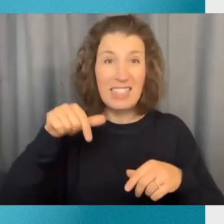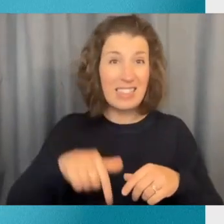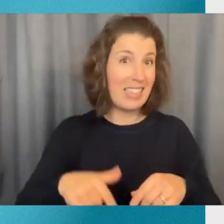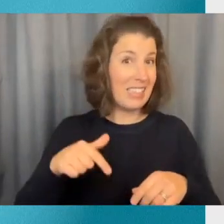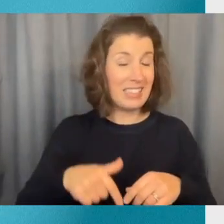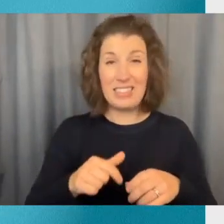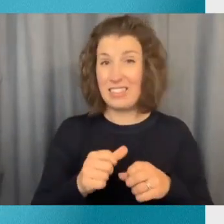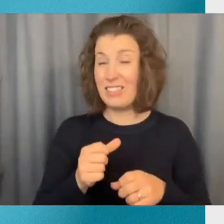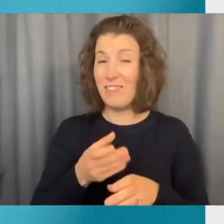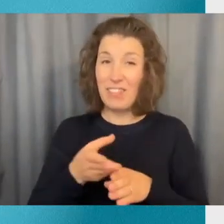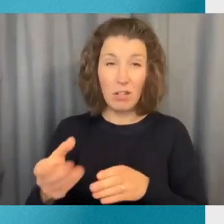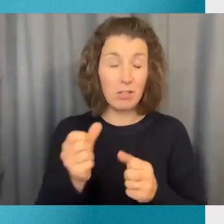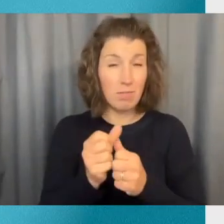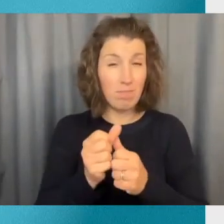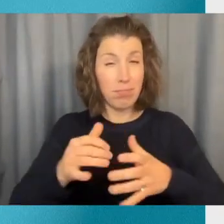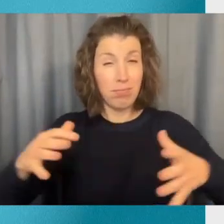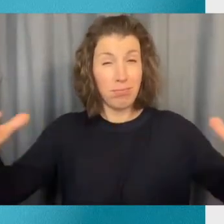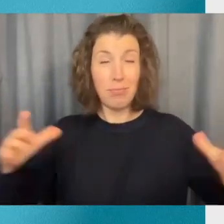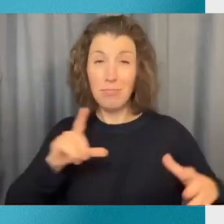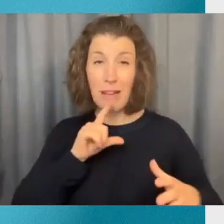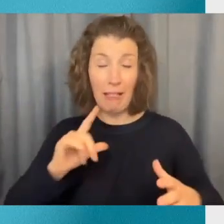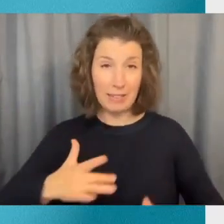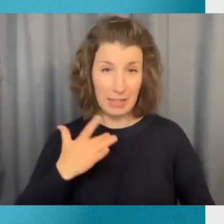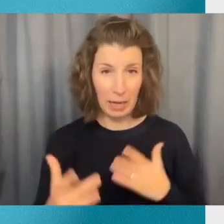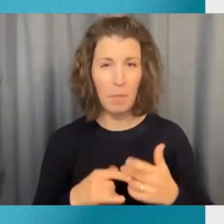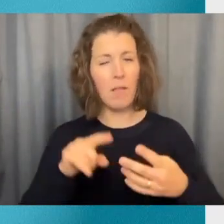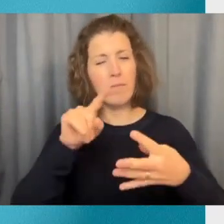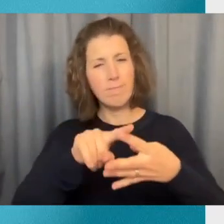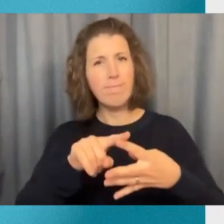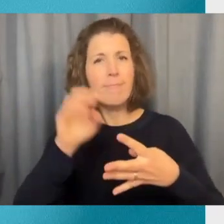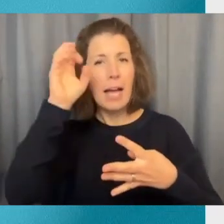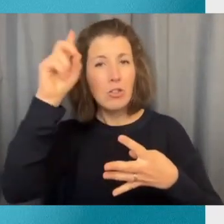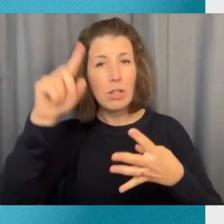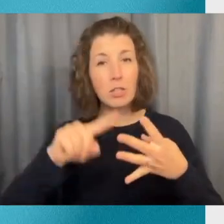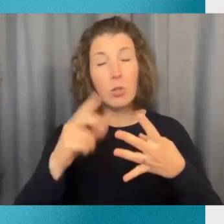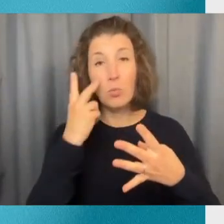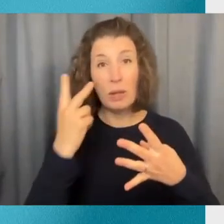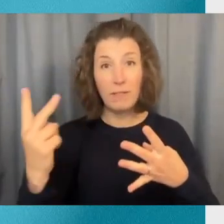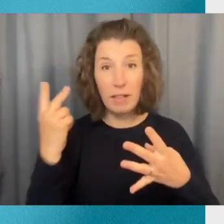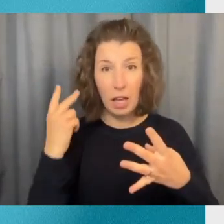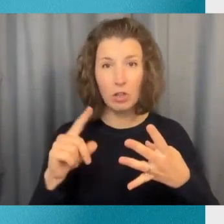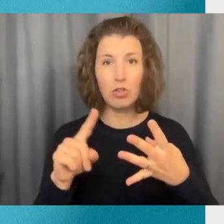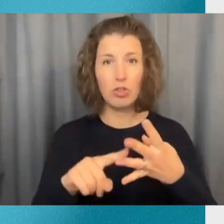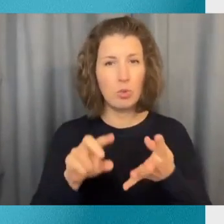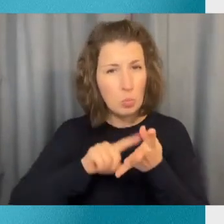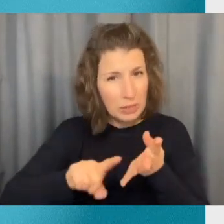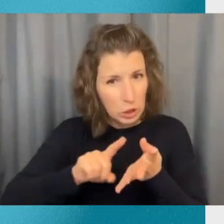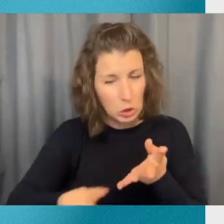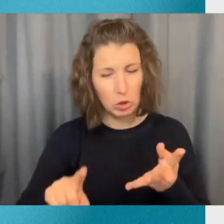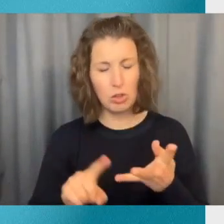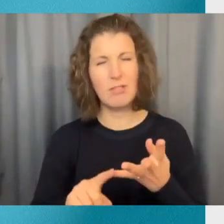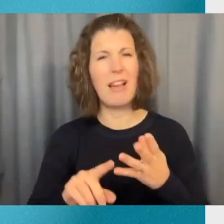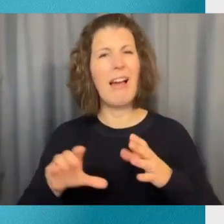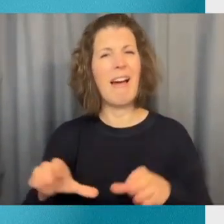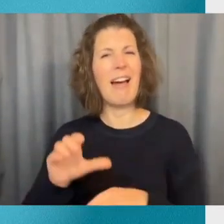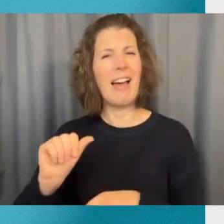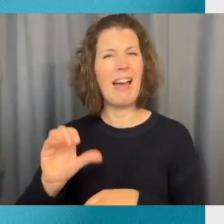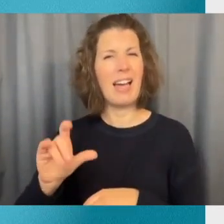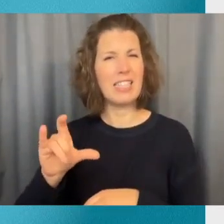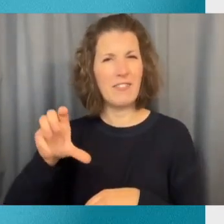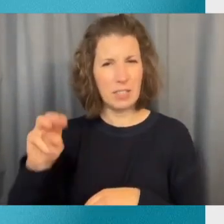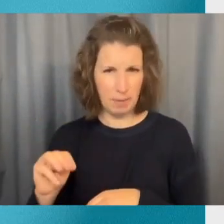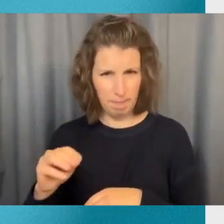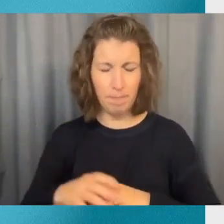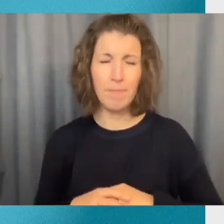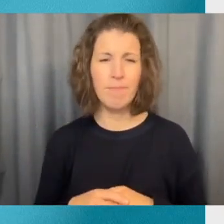very exciting. But the 4 areas are education, reflection, research, and activism. So